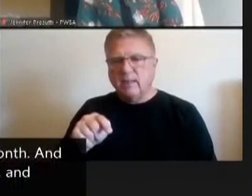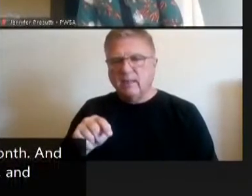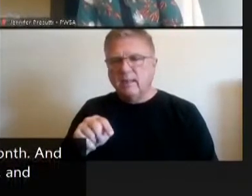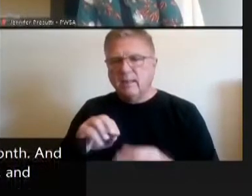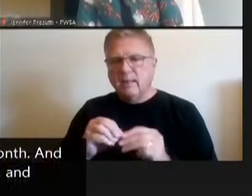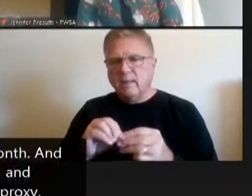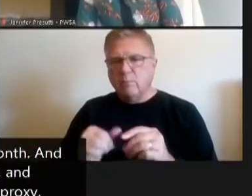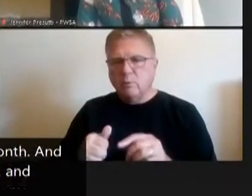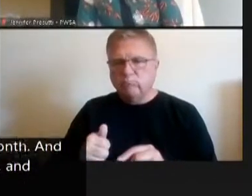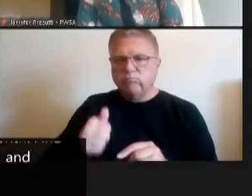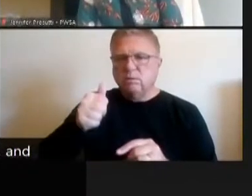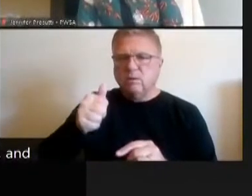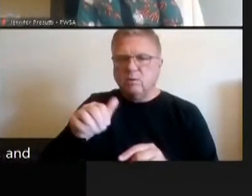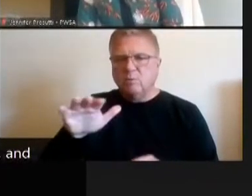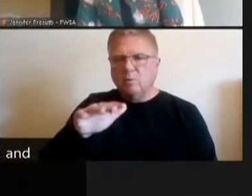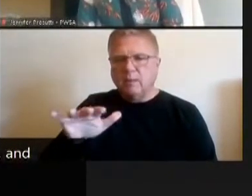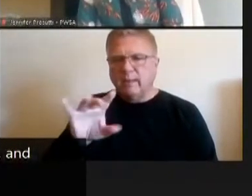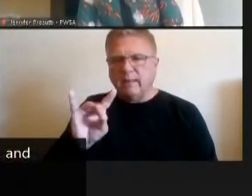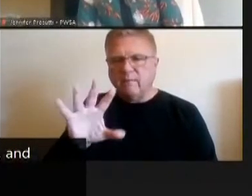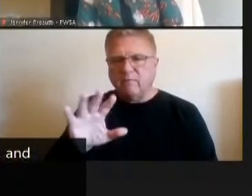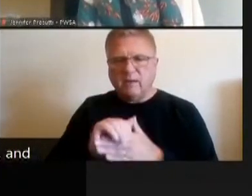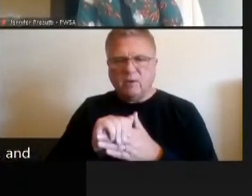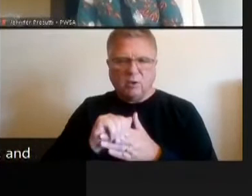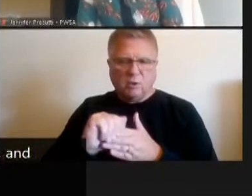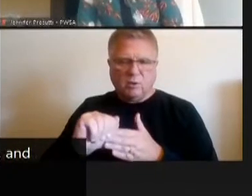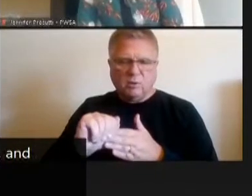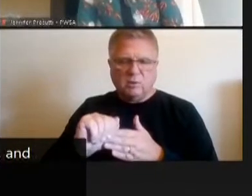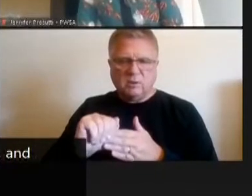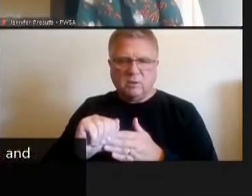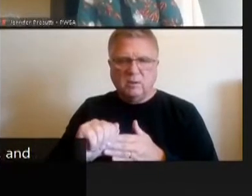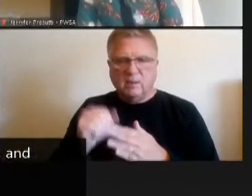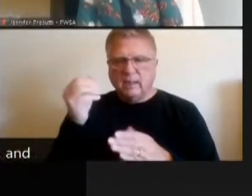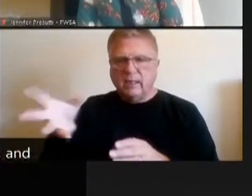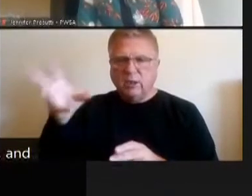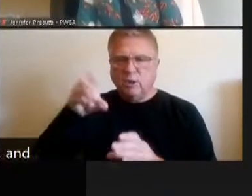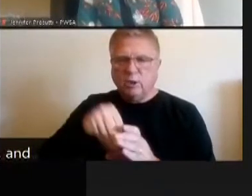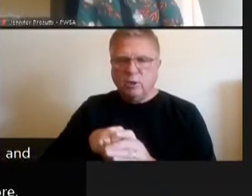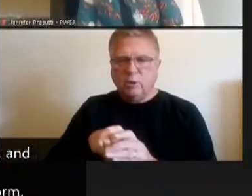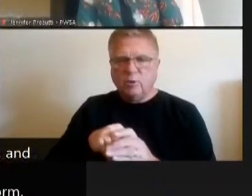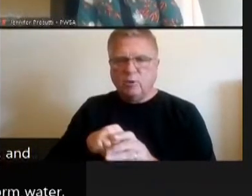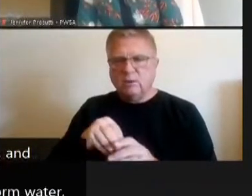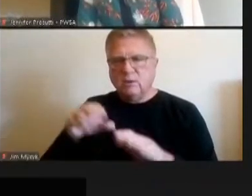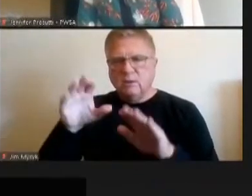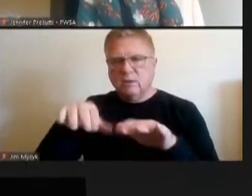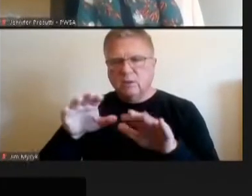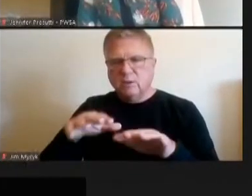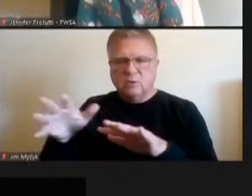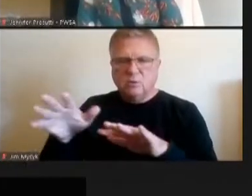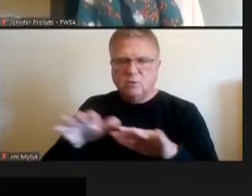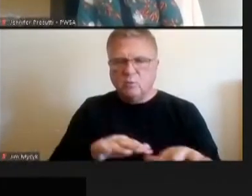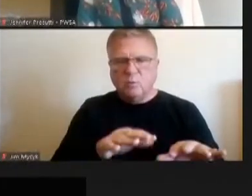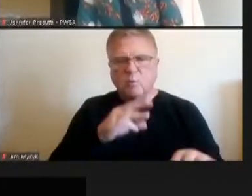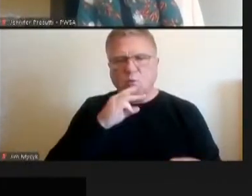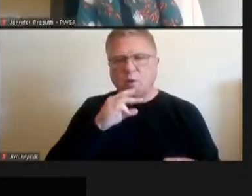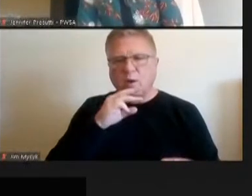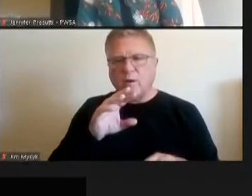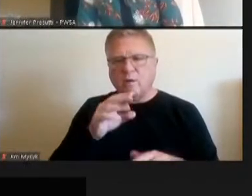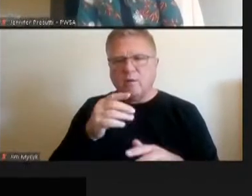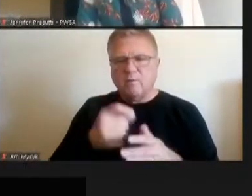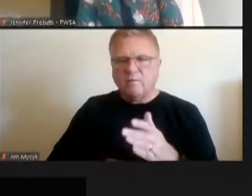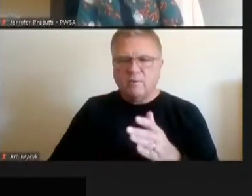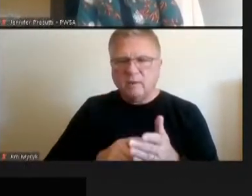to approximately $85. And that includes the stormwater fee. So that would reflect an